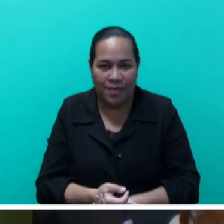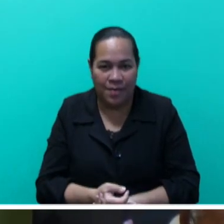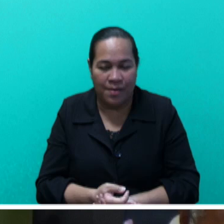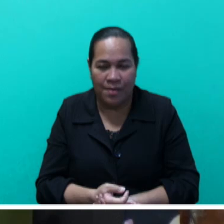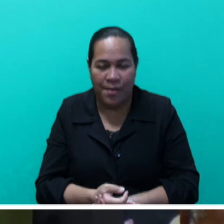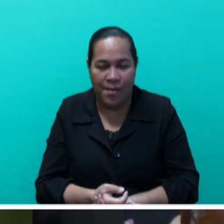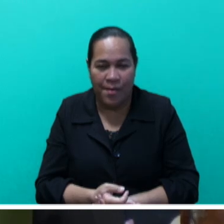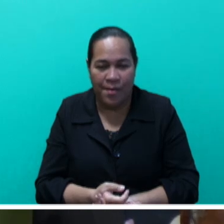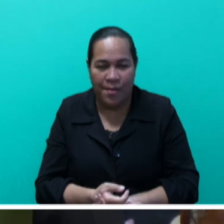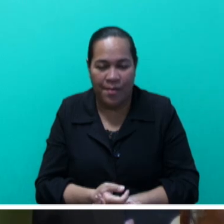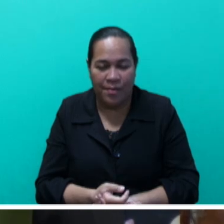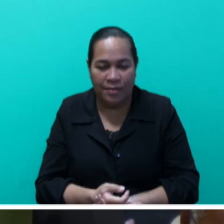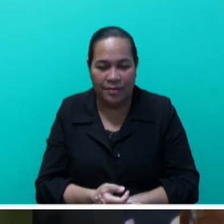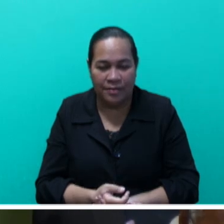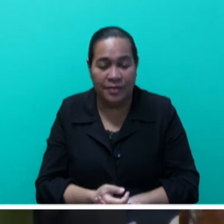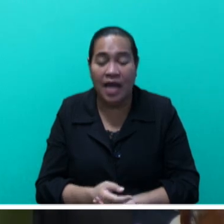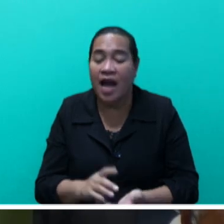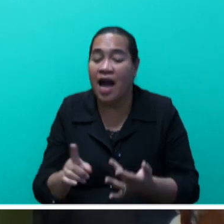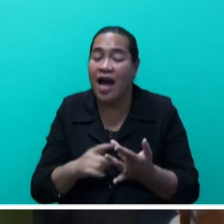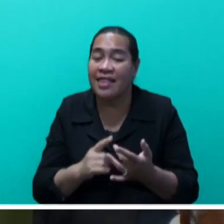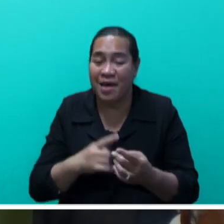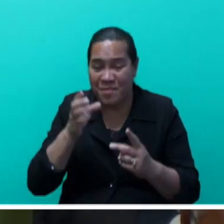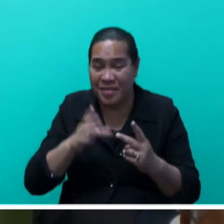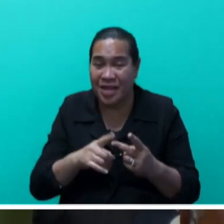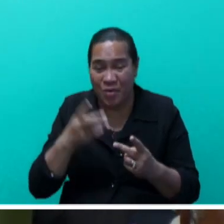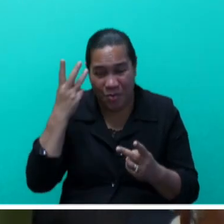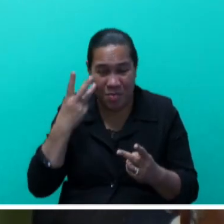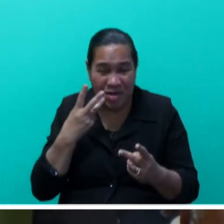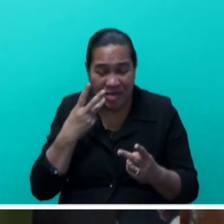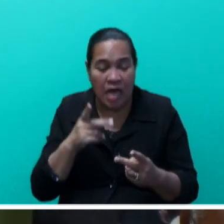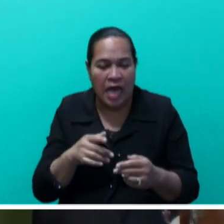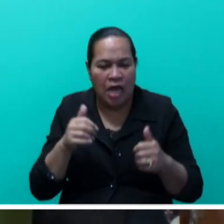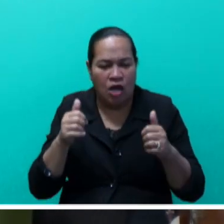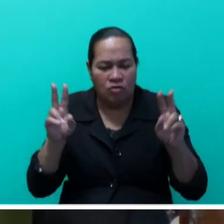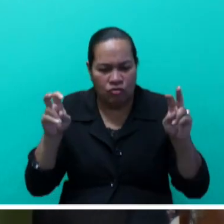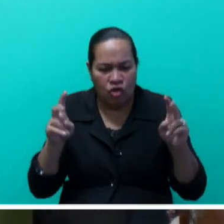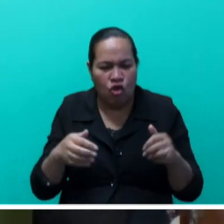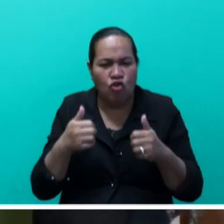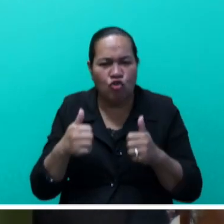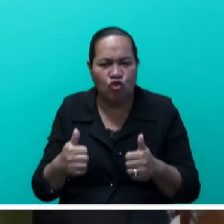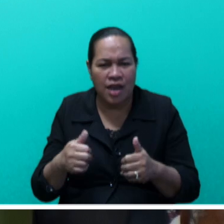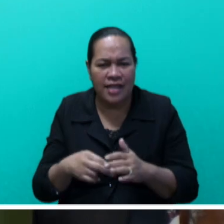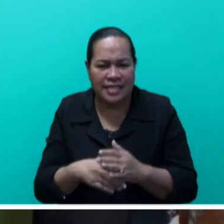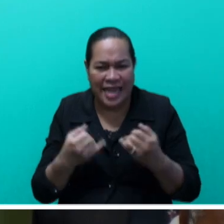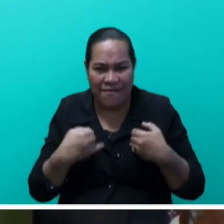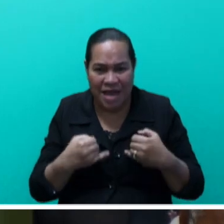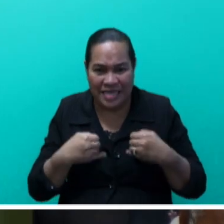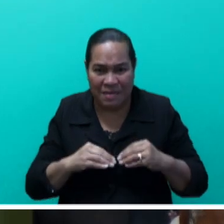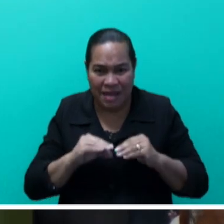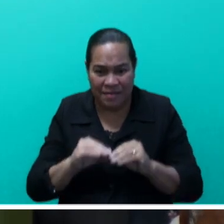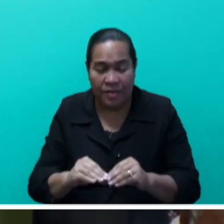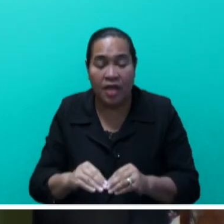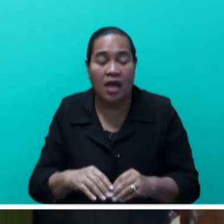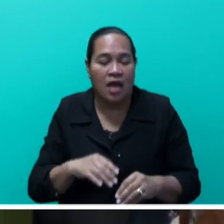farm. Ms. Alumita Tuila of Goodness Investment, she was supported